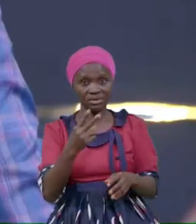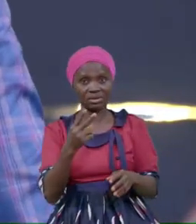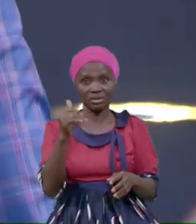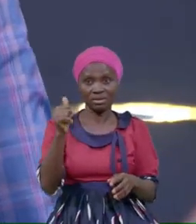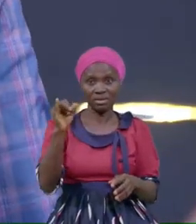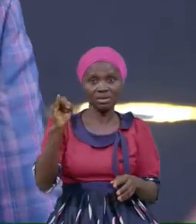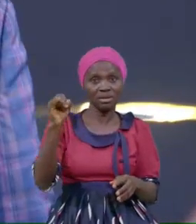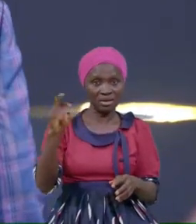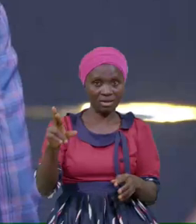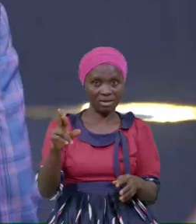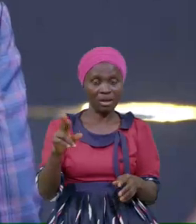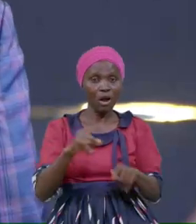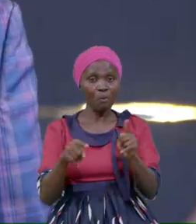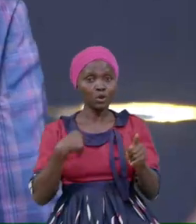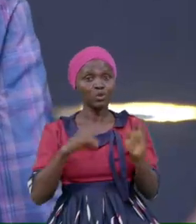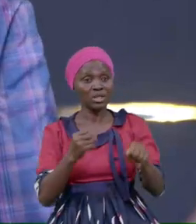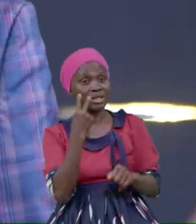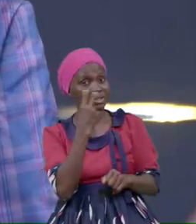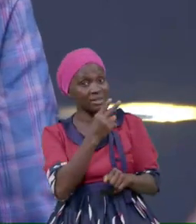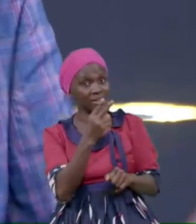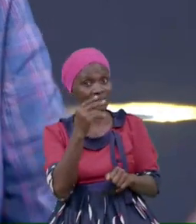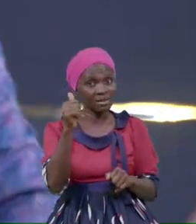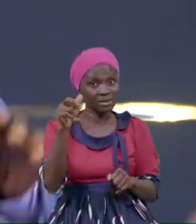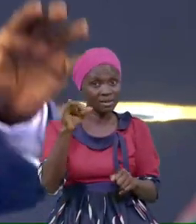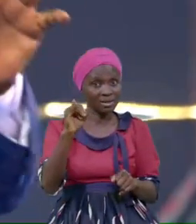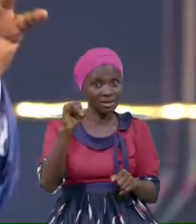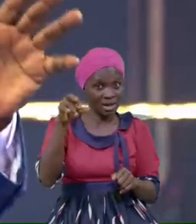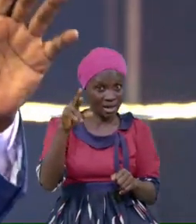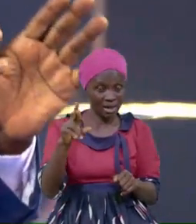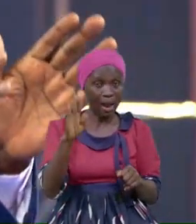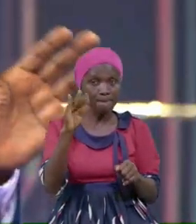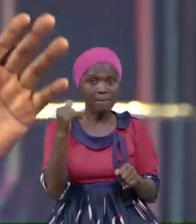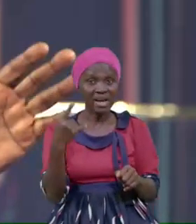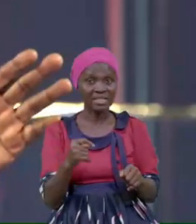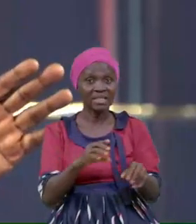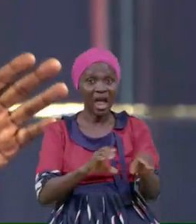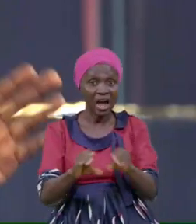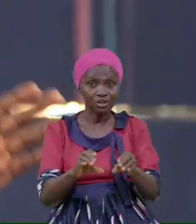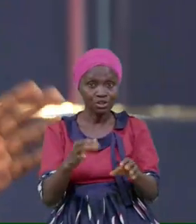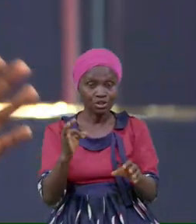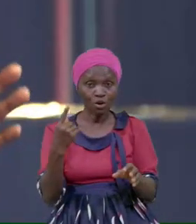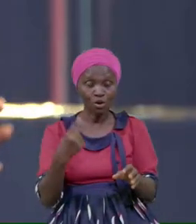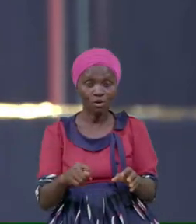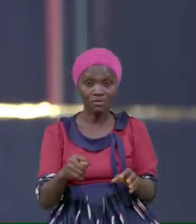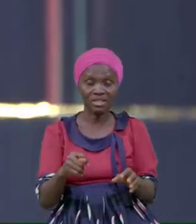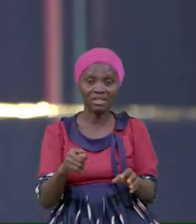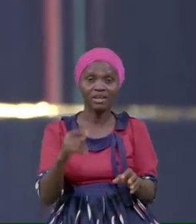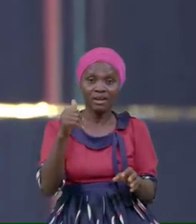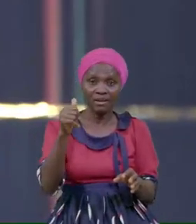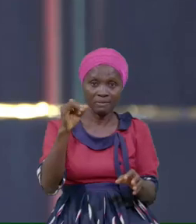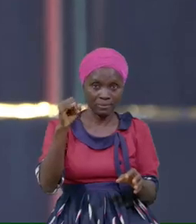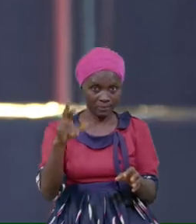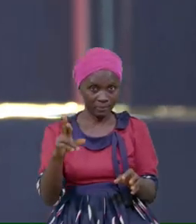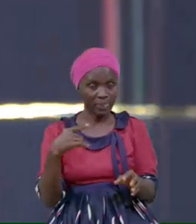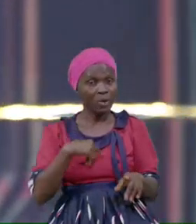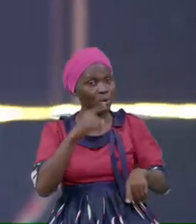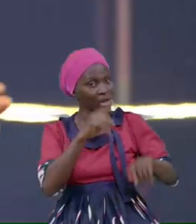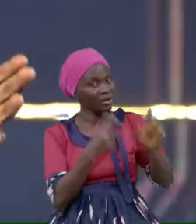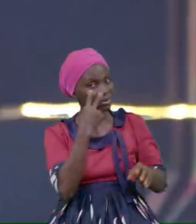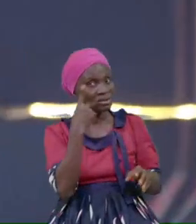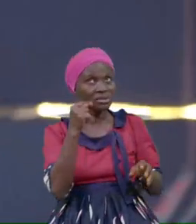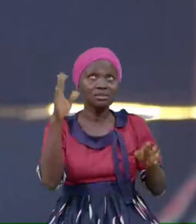the wind is blowing, we cannot see the wind, but we see the wind by the action of the wind. As